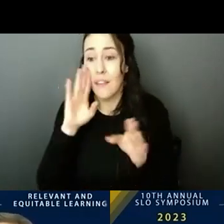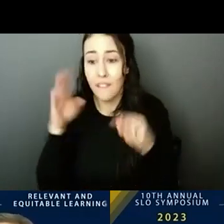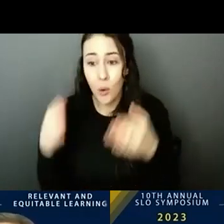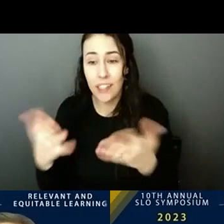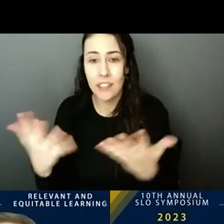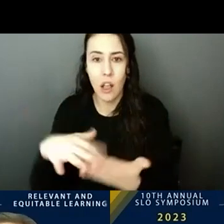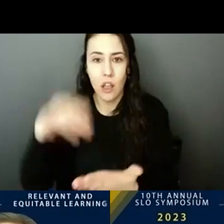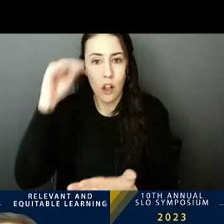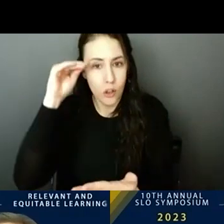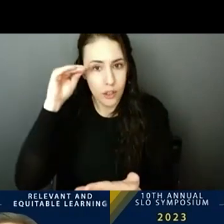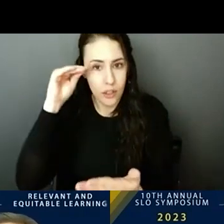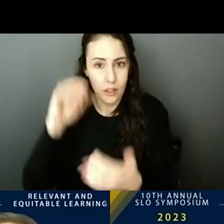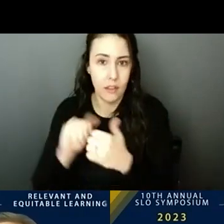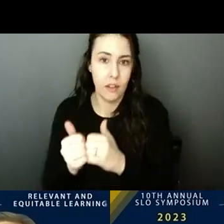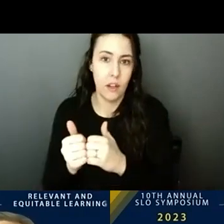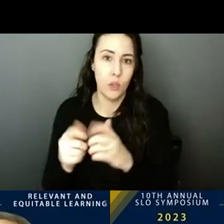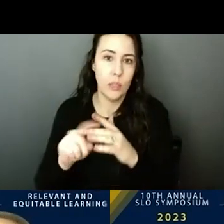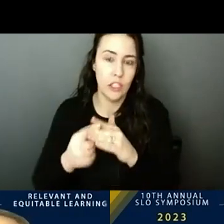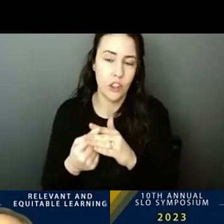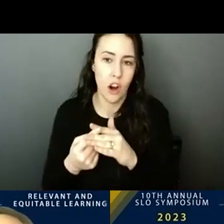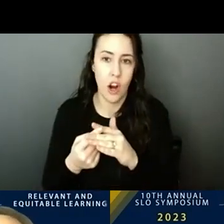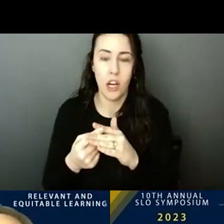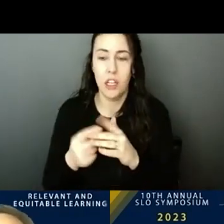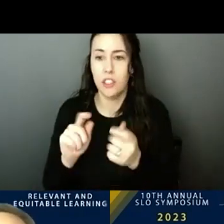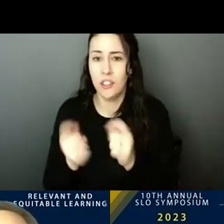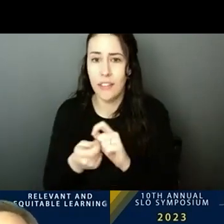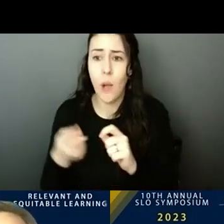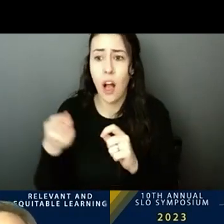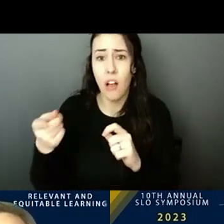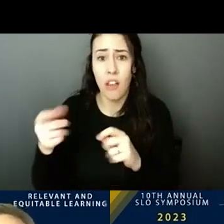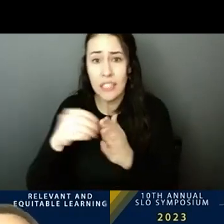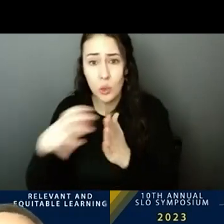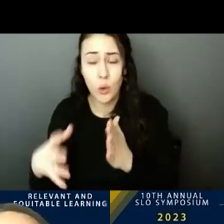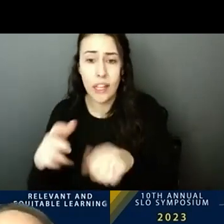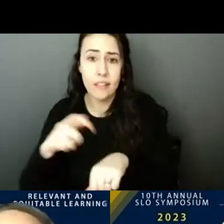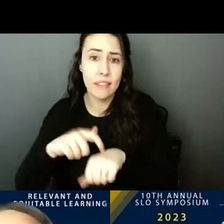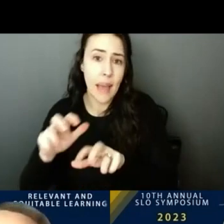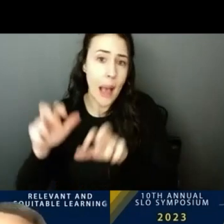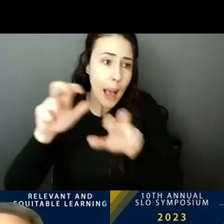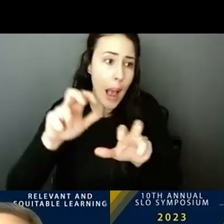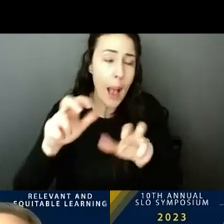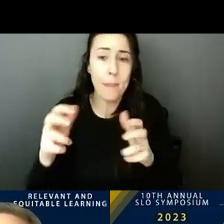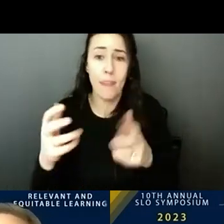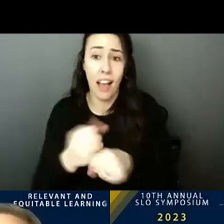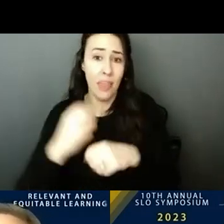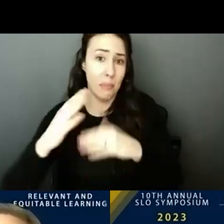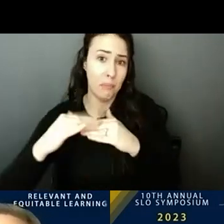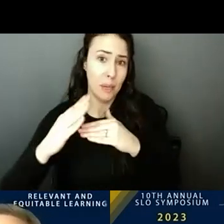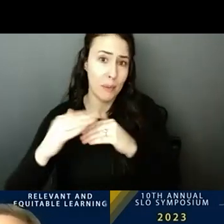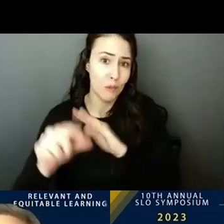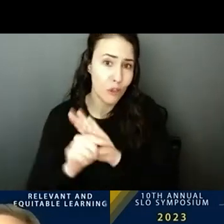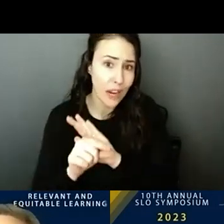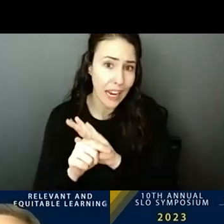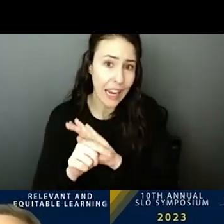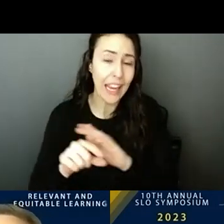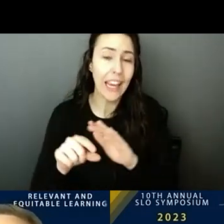how do we start to shift from sort of these bottom lines of, well, they put in the time and they got this minimum grade, to really ensuring the students